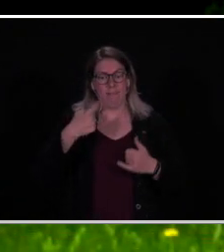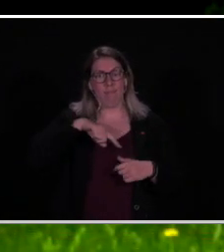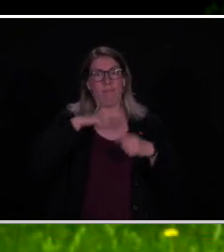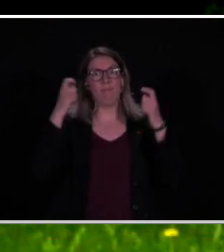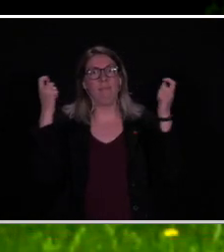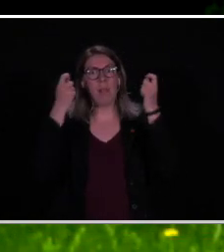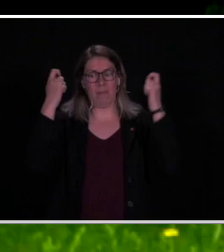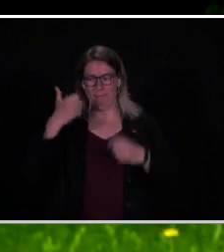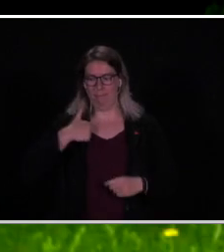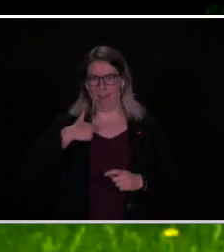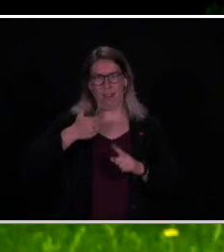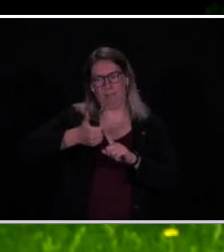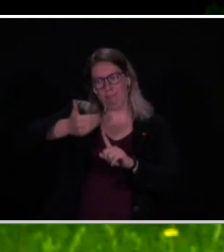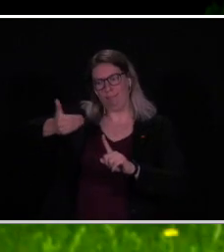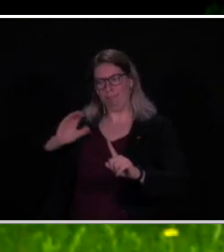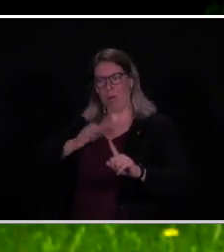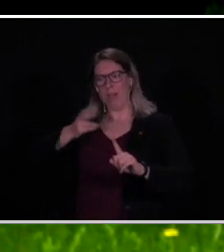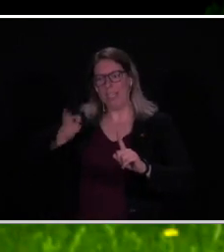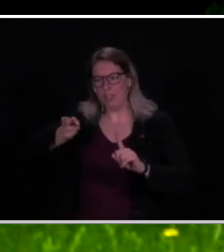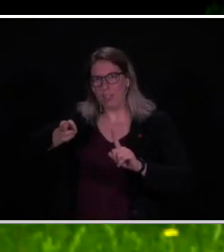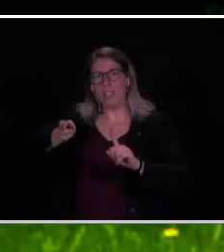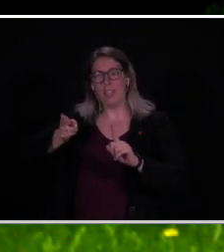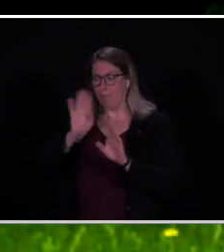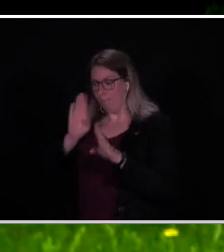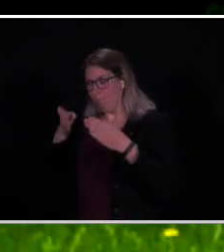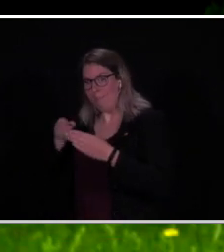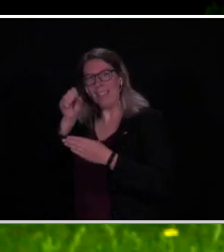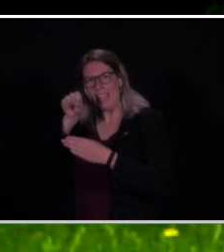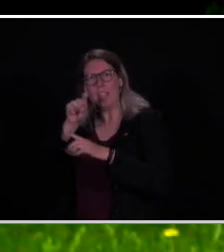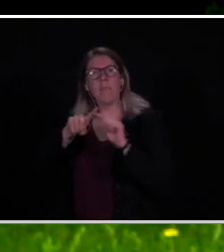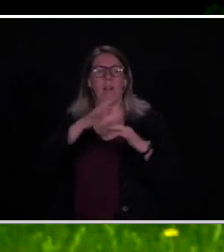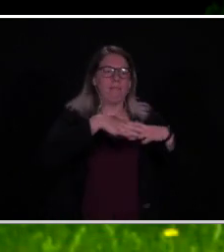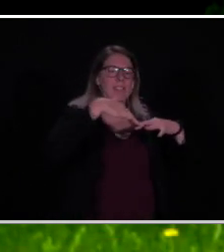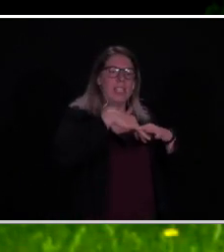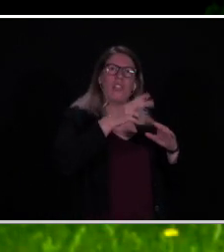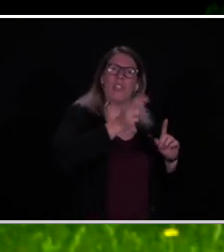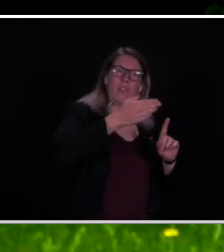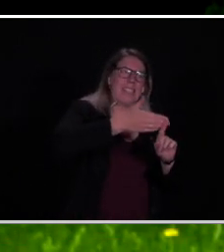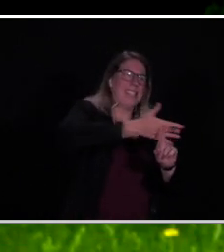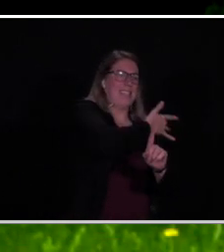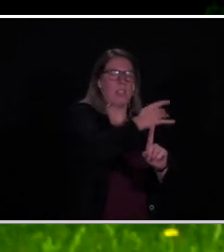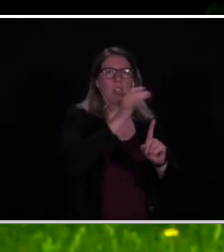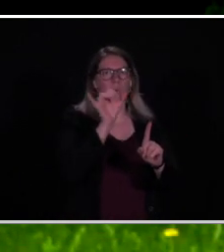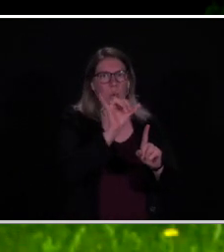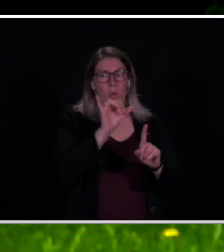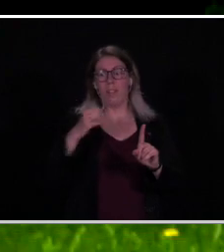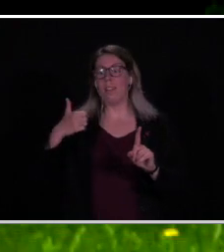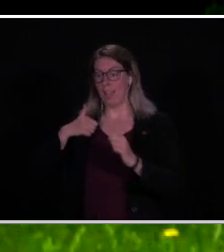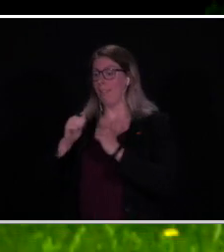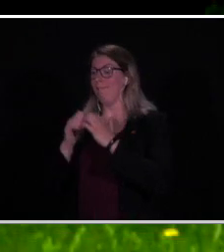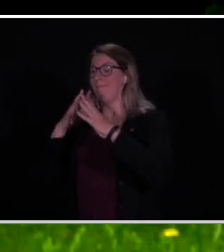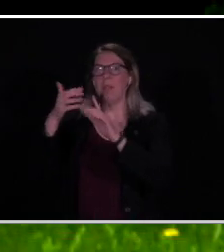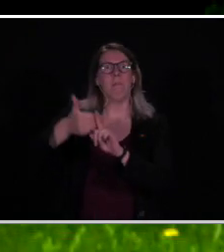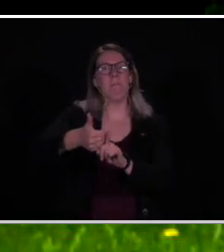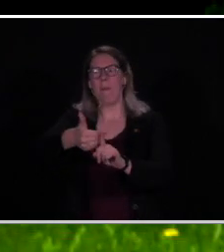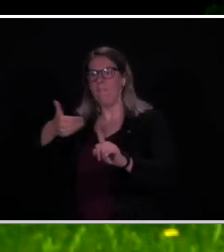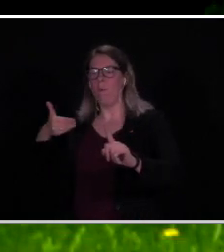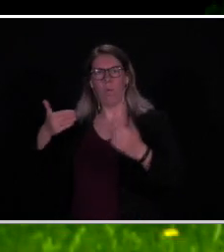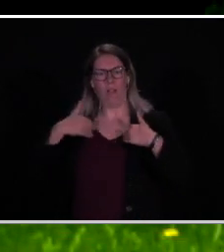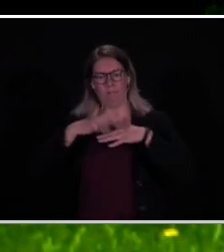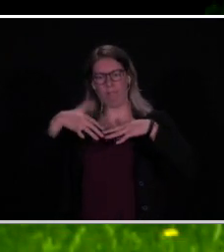of Canada, remember the history of Indigenous peoples that started way before Canada was